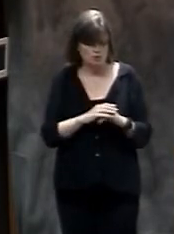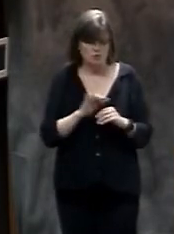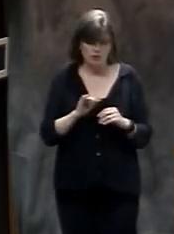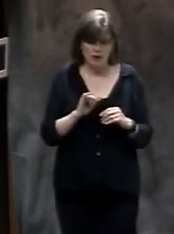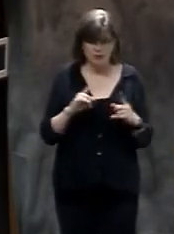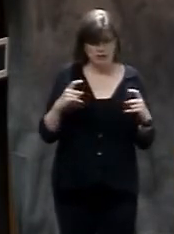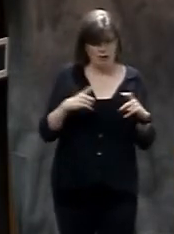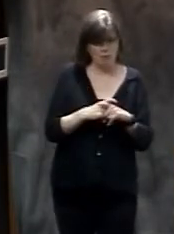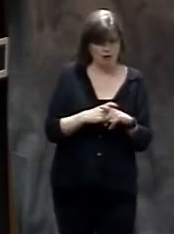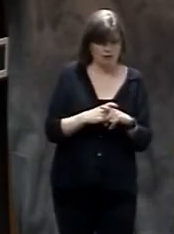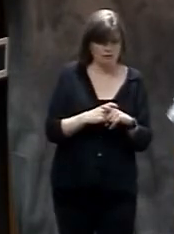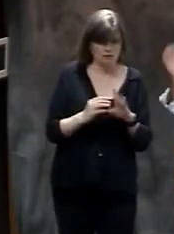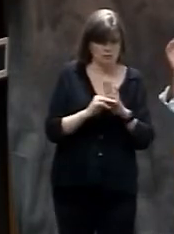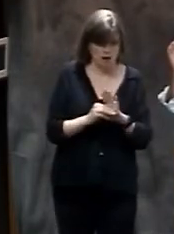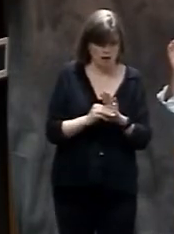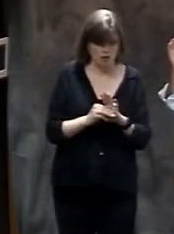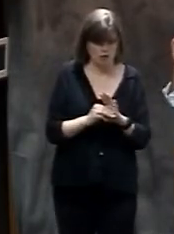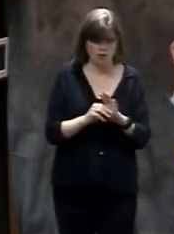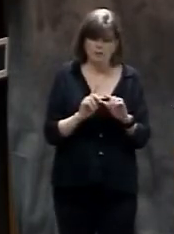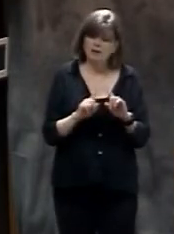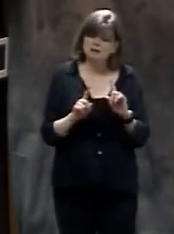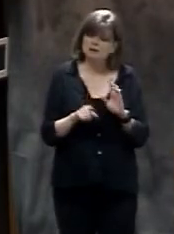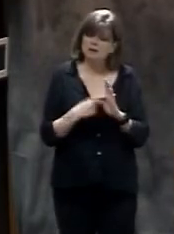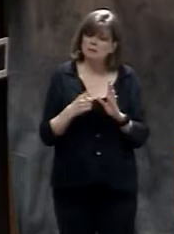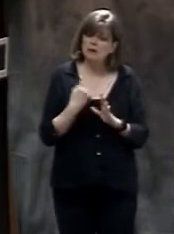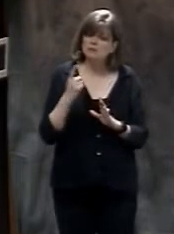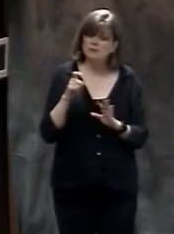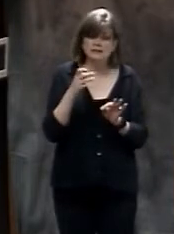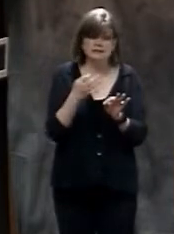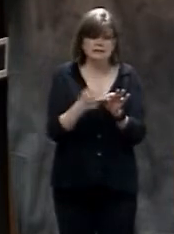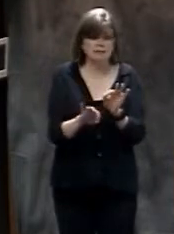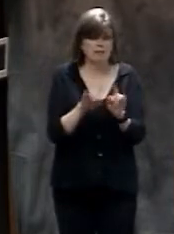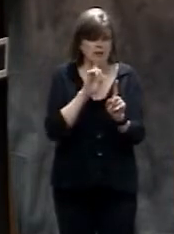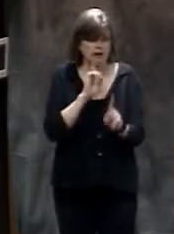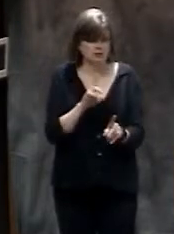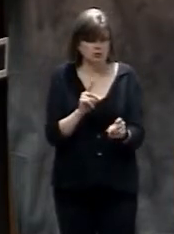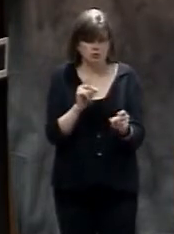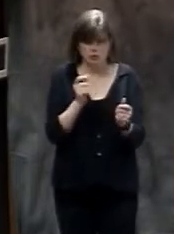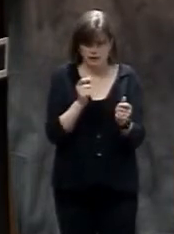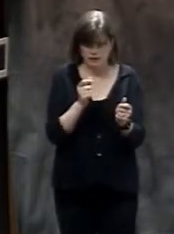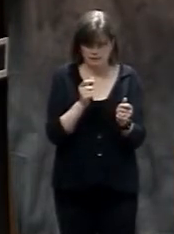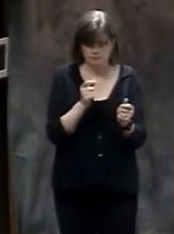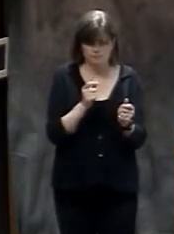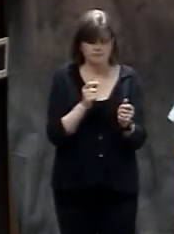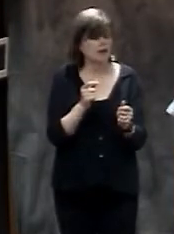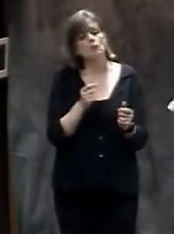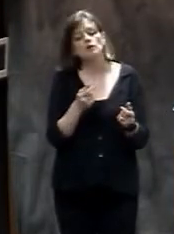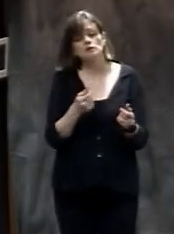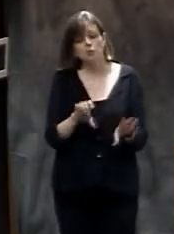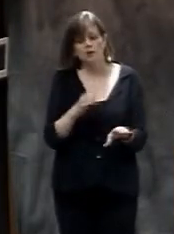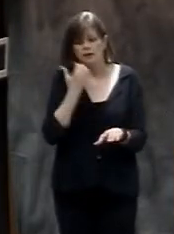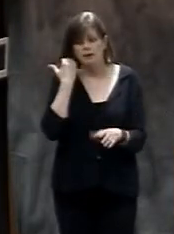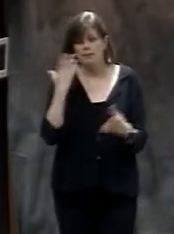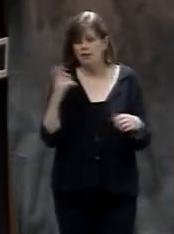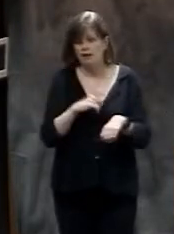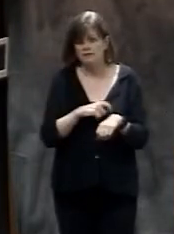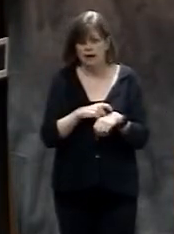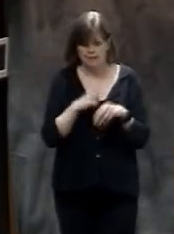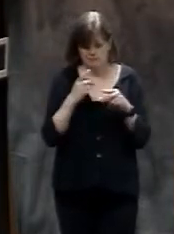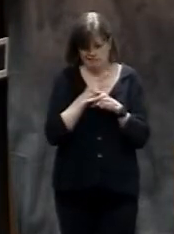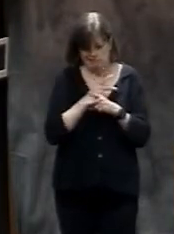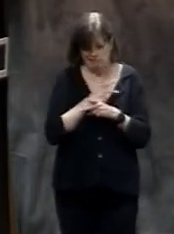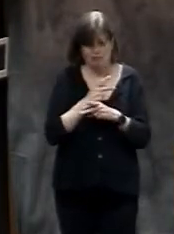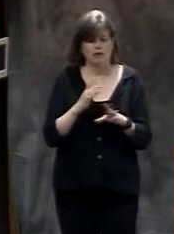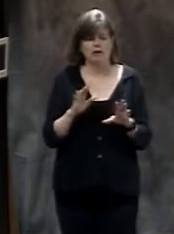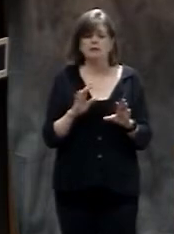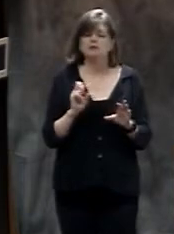There's a lot going on, but sometimes we just need simple answers, and we need them quickly, and we don't want to spend a lot of computational time on them, and so we